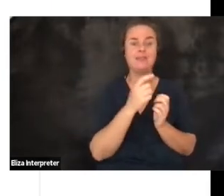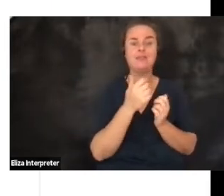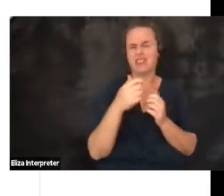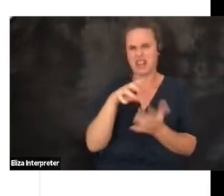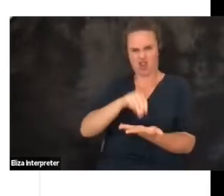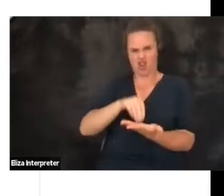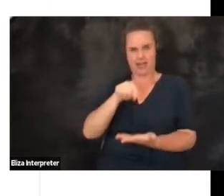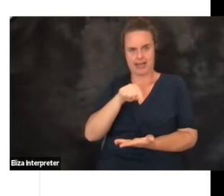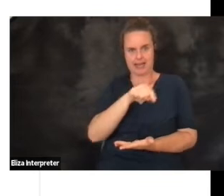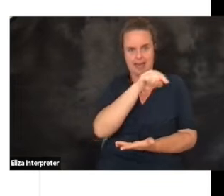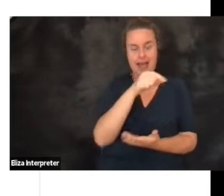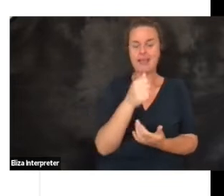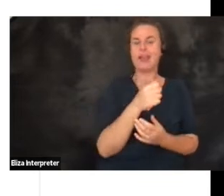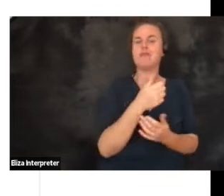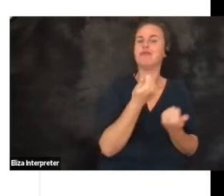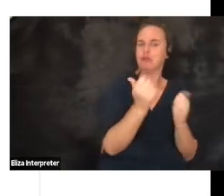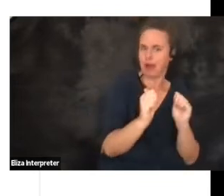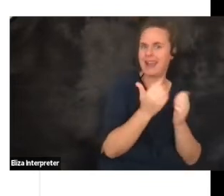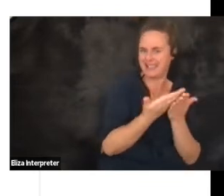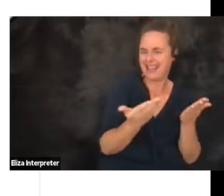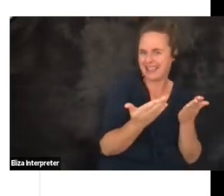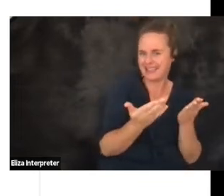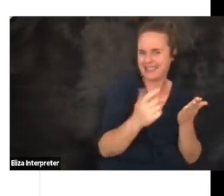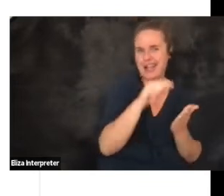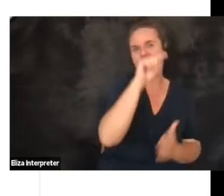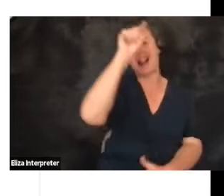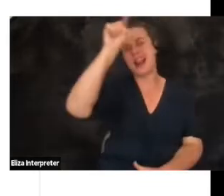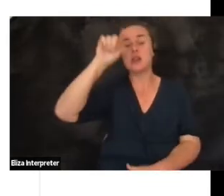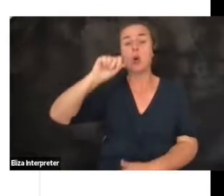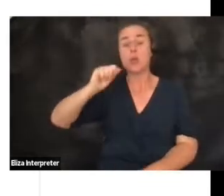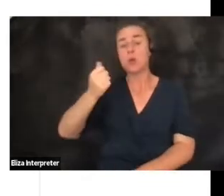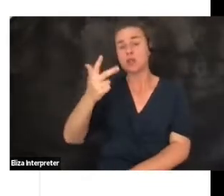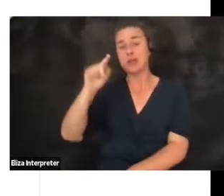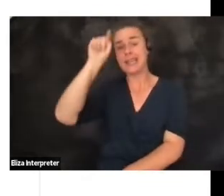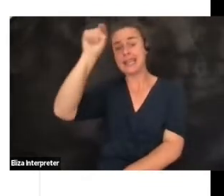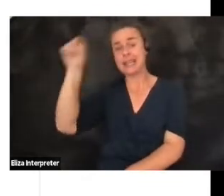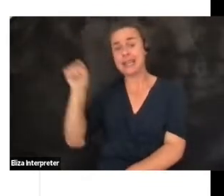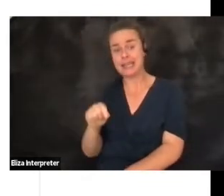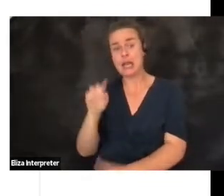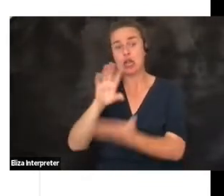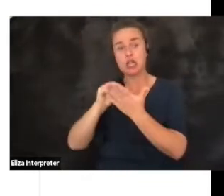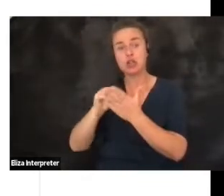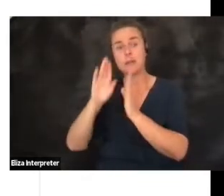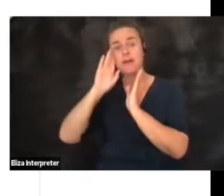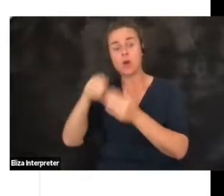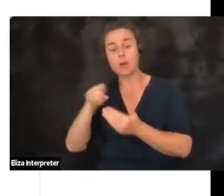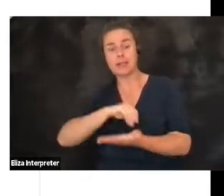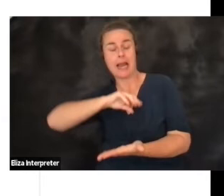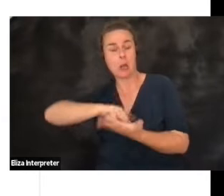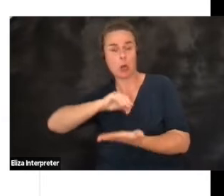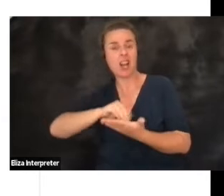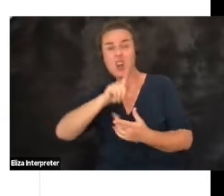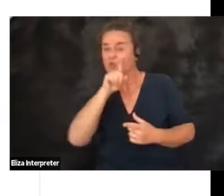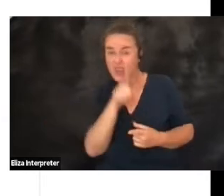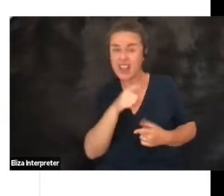So these three things over here, leadership, expansion, focus, and learning, are part of the learning collaborative definition that Denise